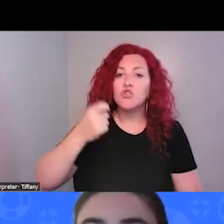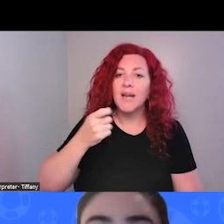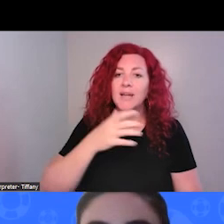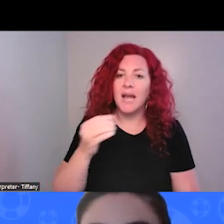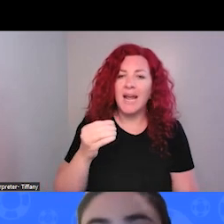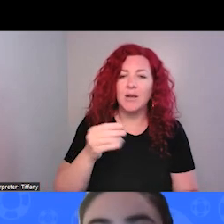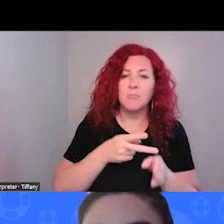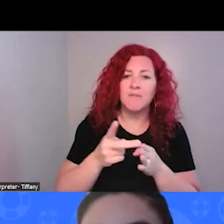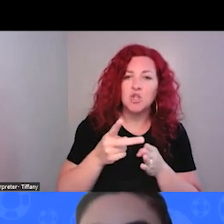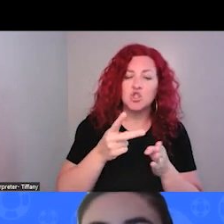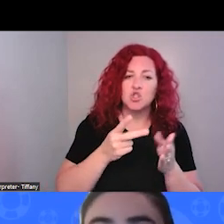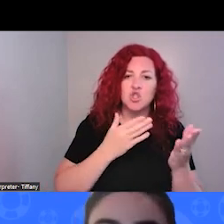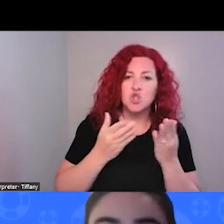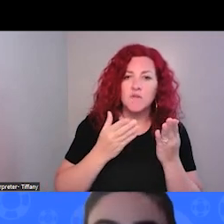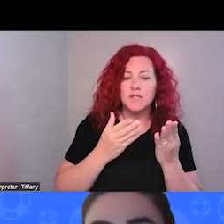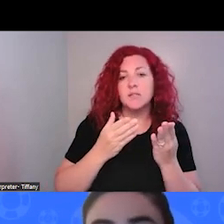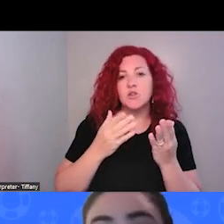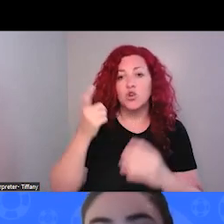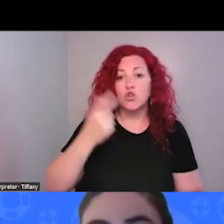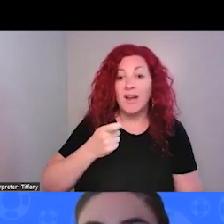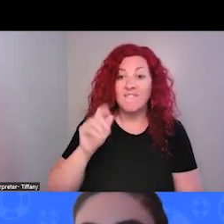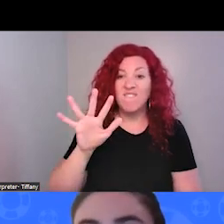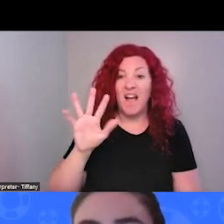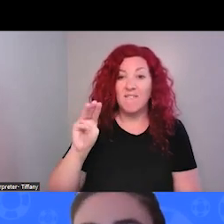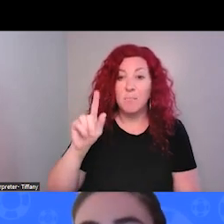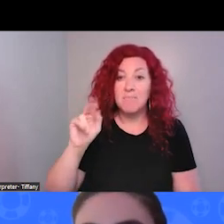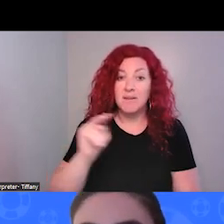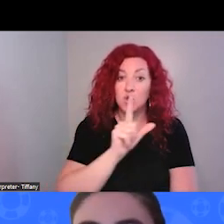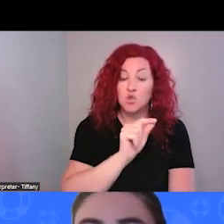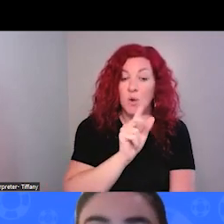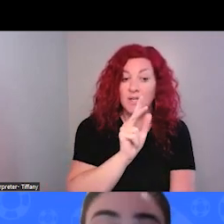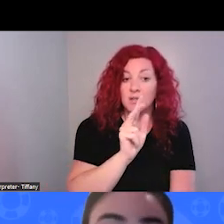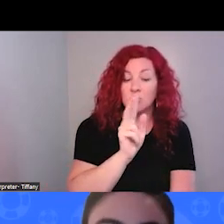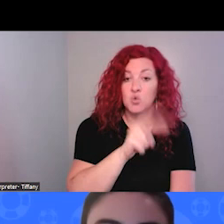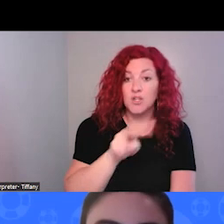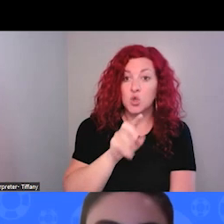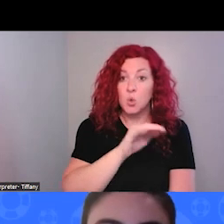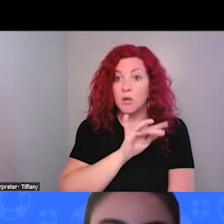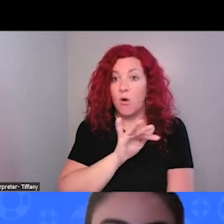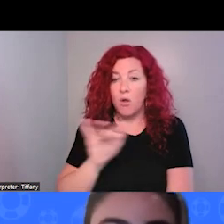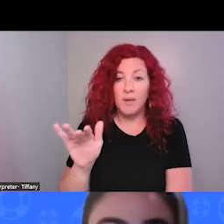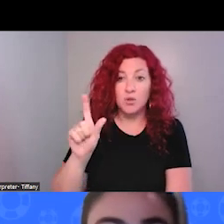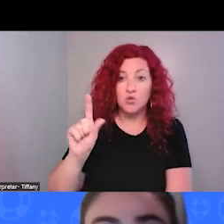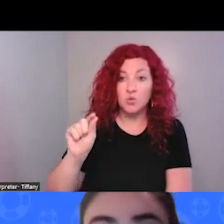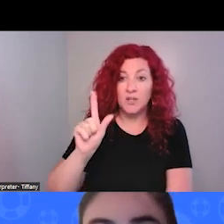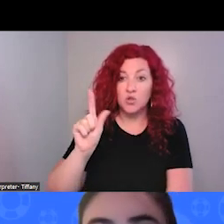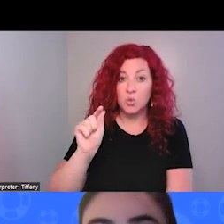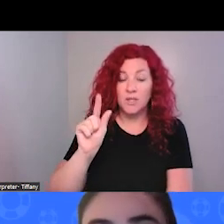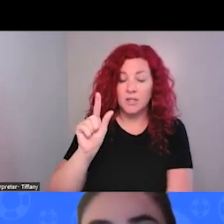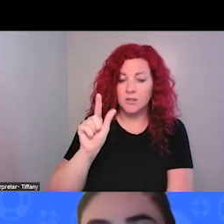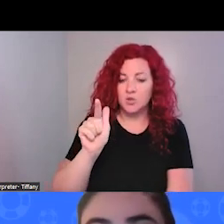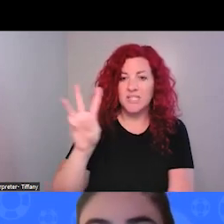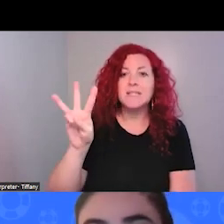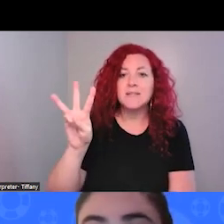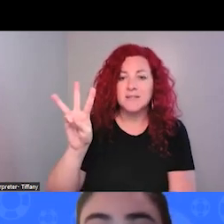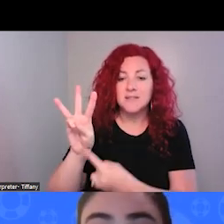grants, each funded at $500 million over FY22 through FY26. So that's really good to hear. And there was also